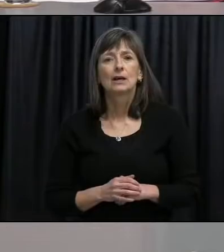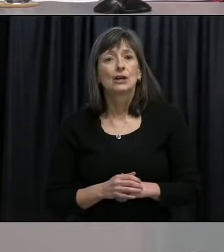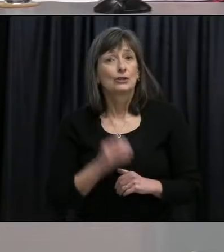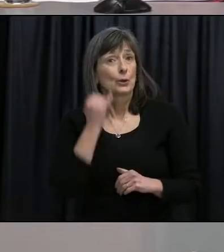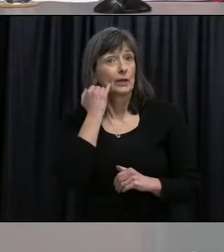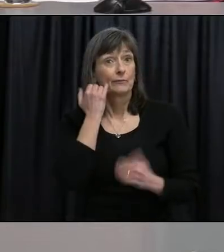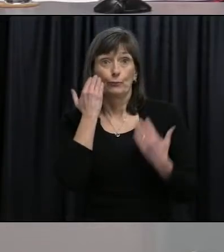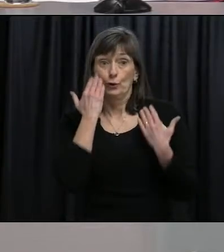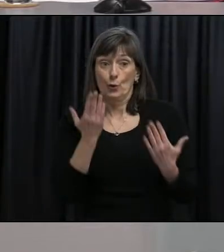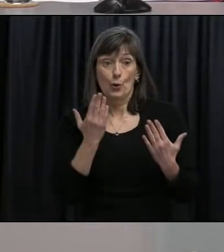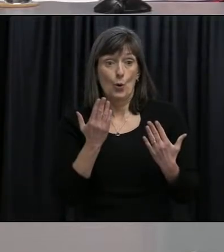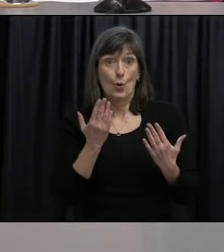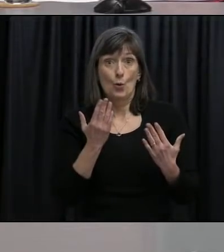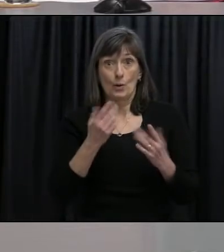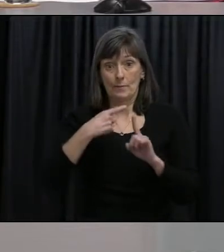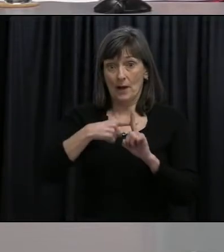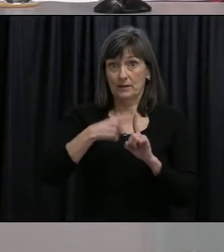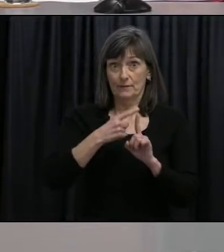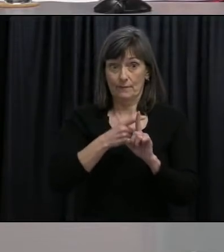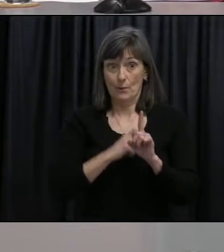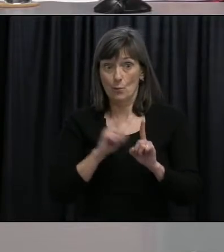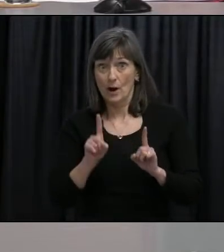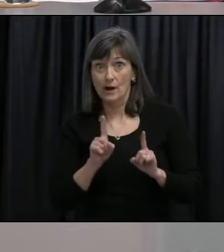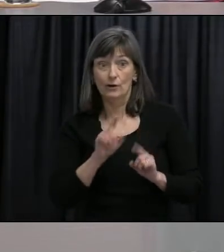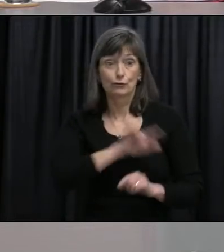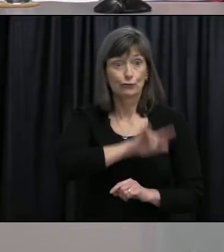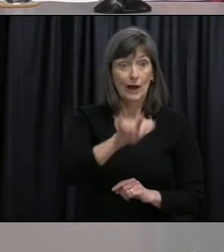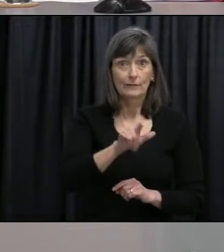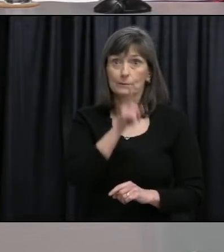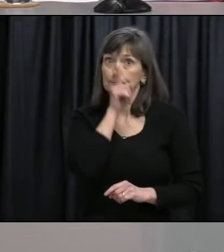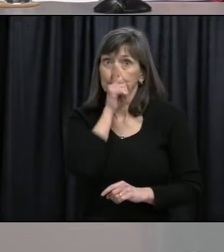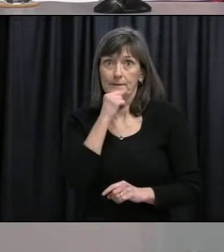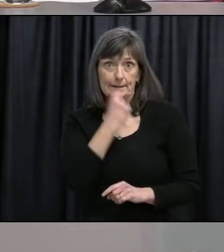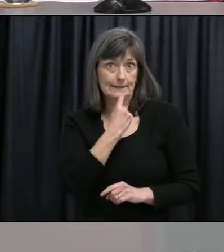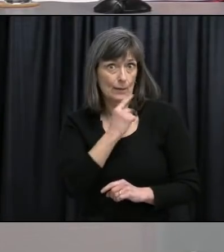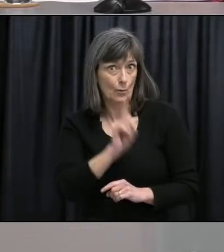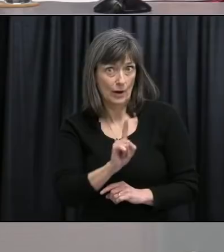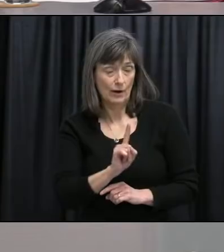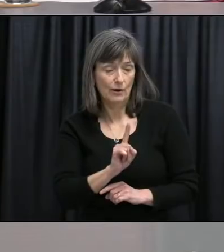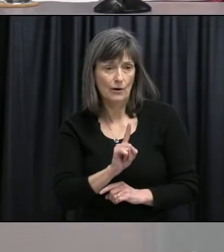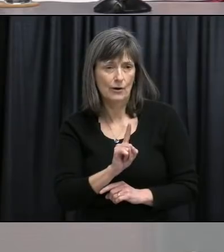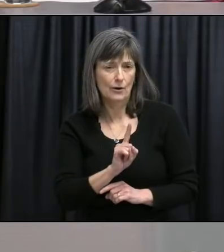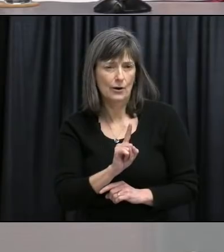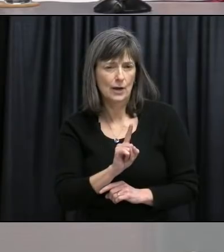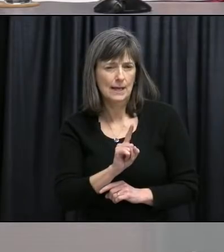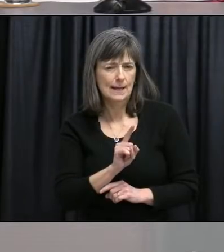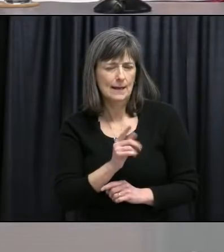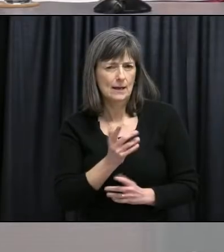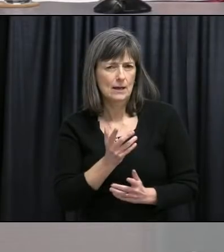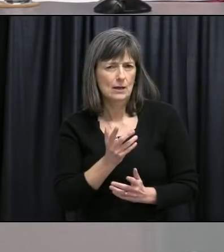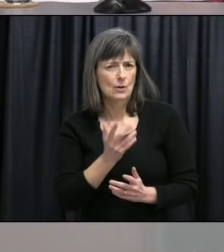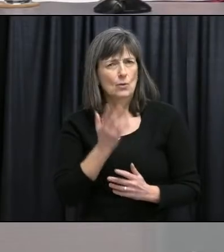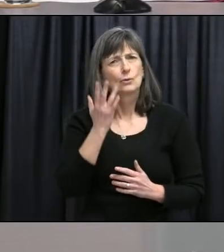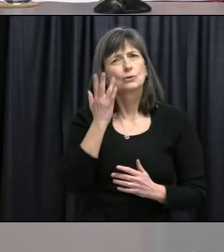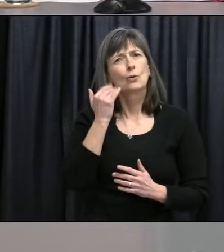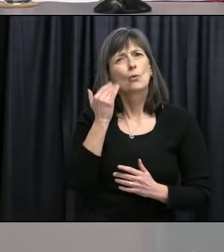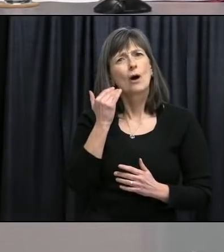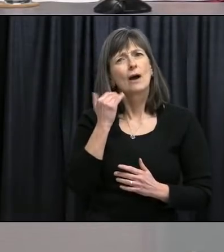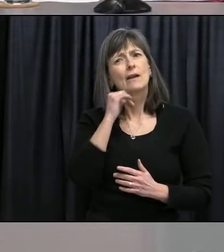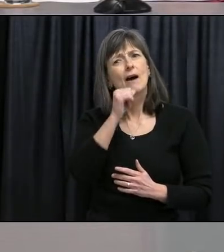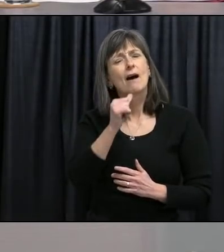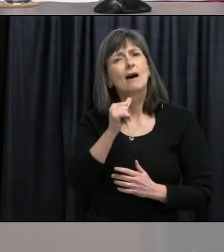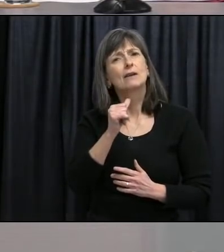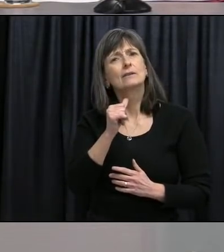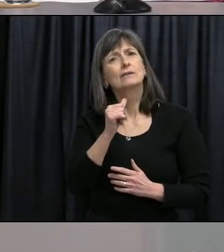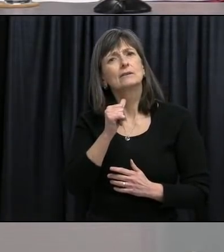it, then why wouldn't the entry-level testing be applied across the board rather